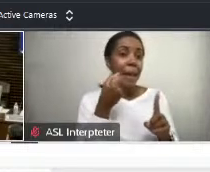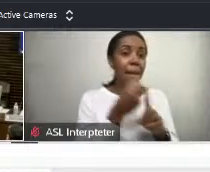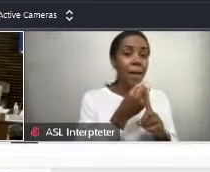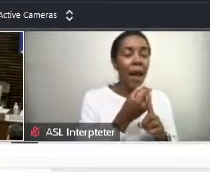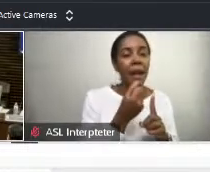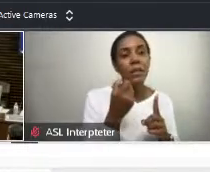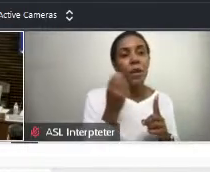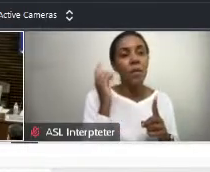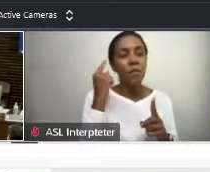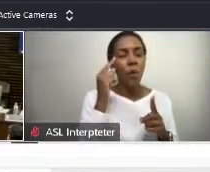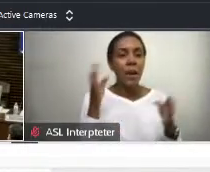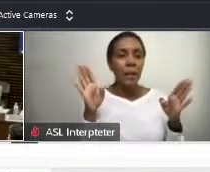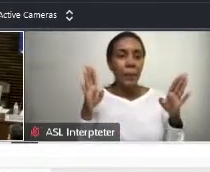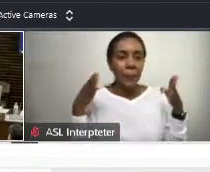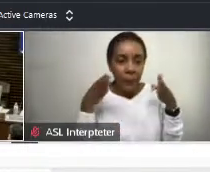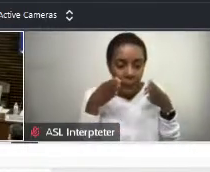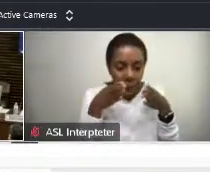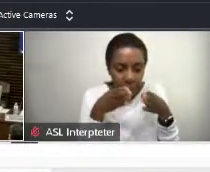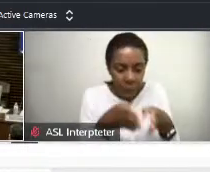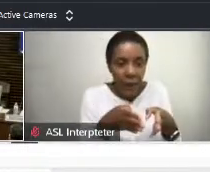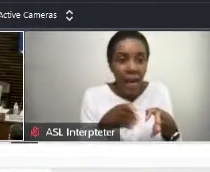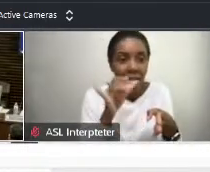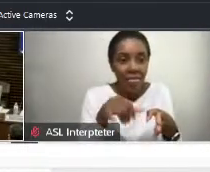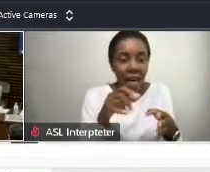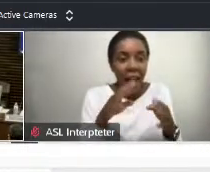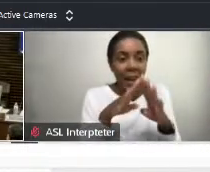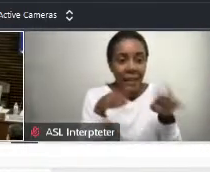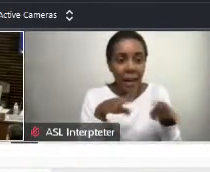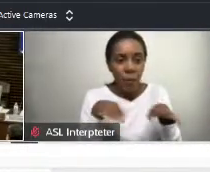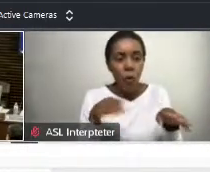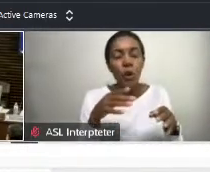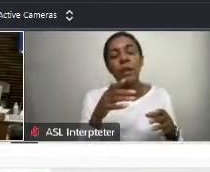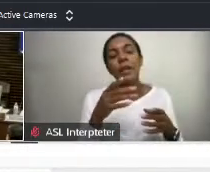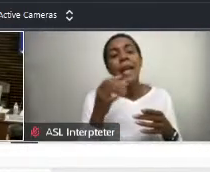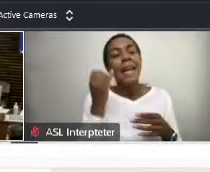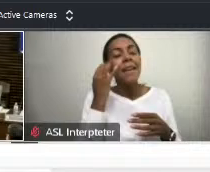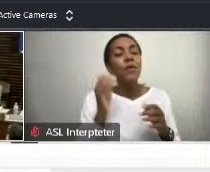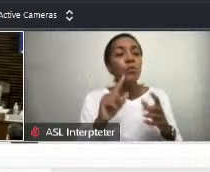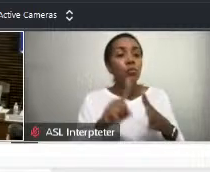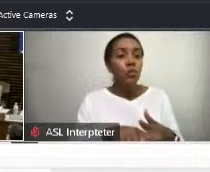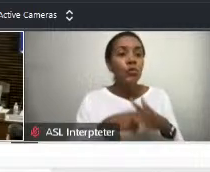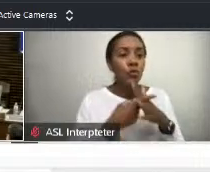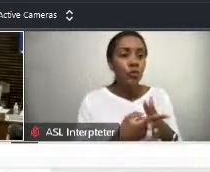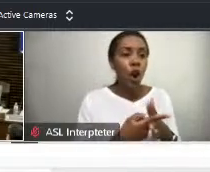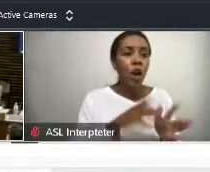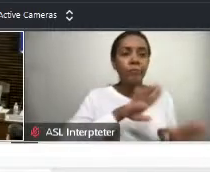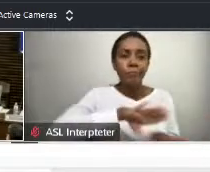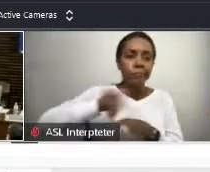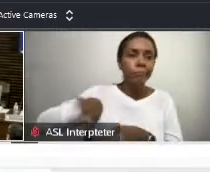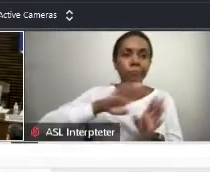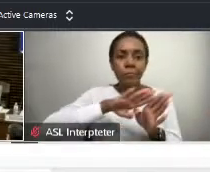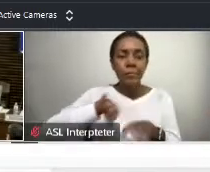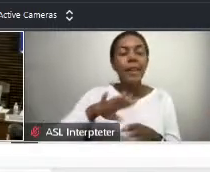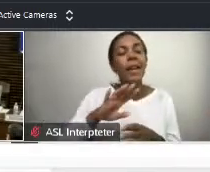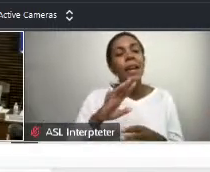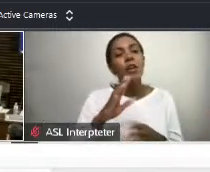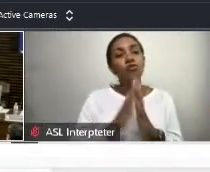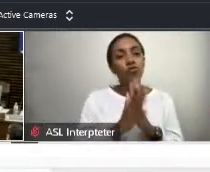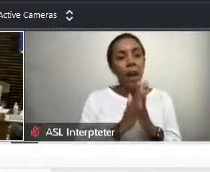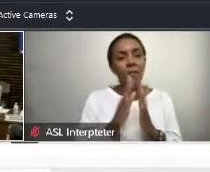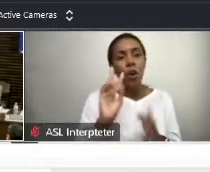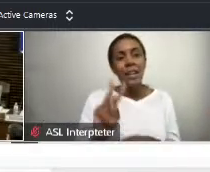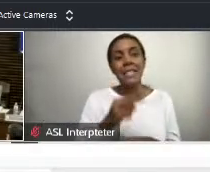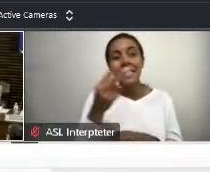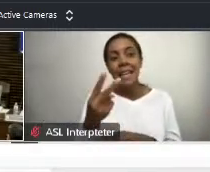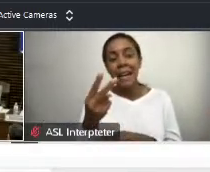very narrow scope of that neighborhood versus the overarching. When you start pushing traffic off of a secondary street that's a primary